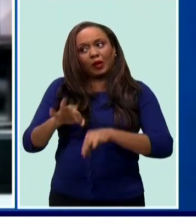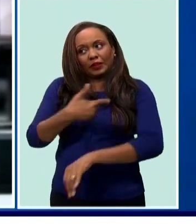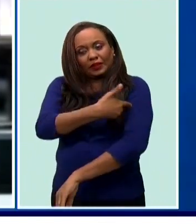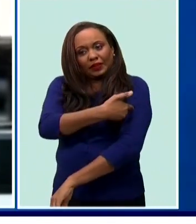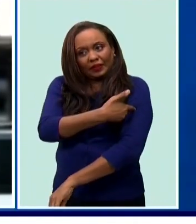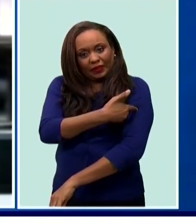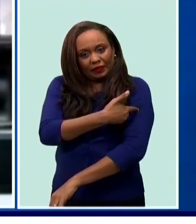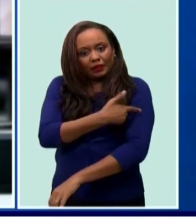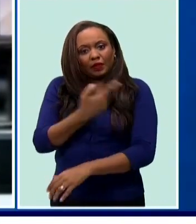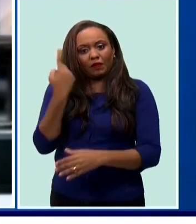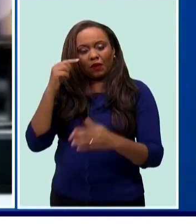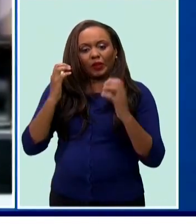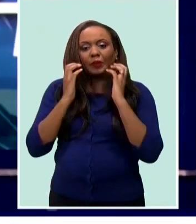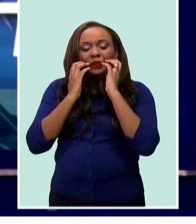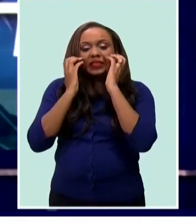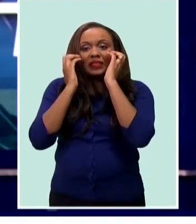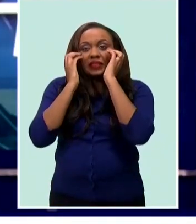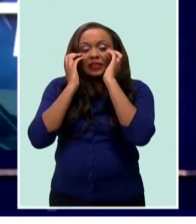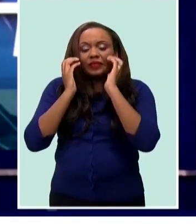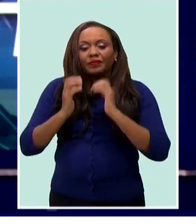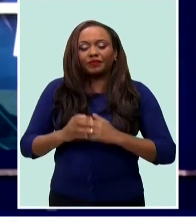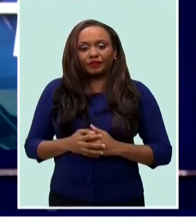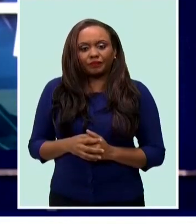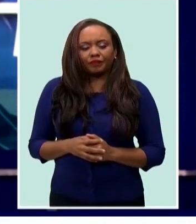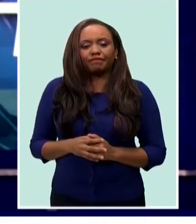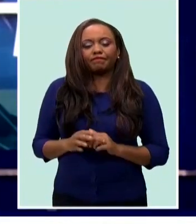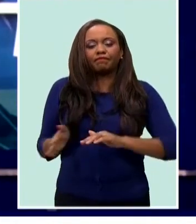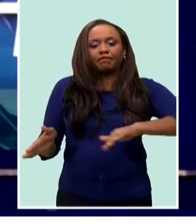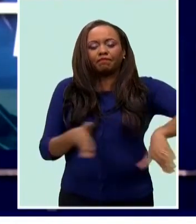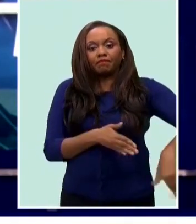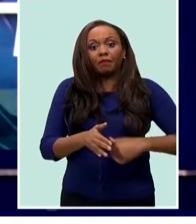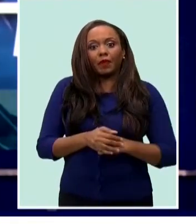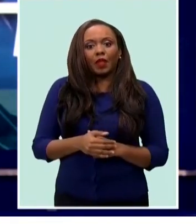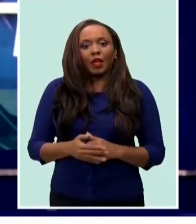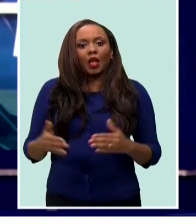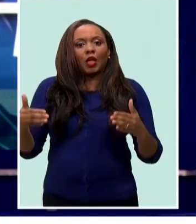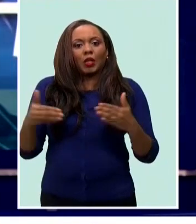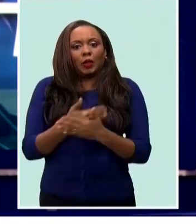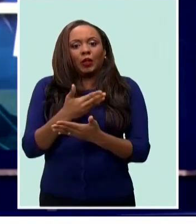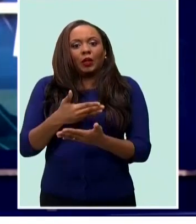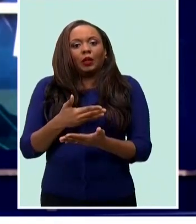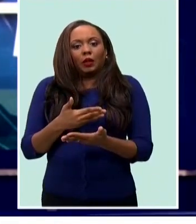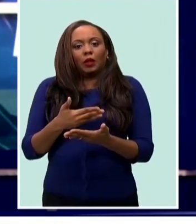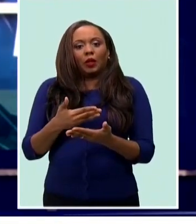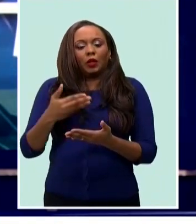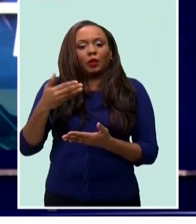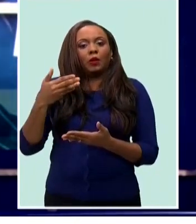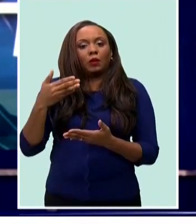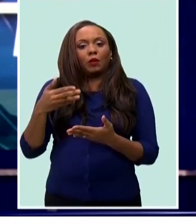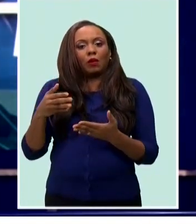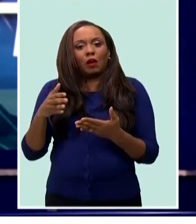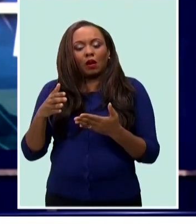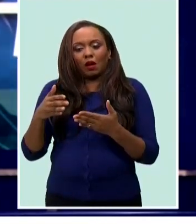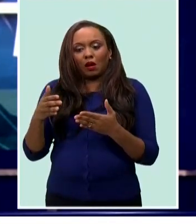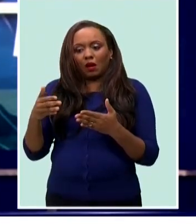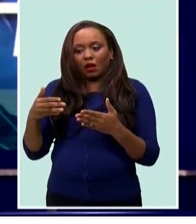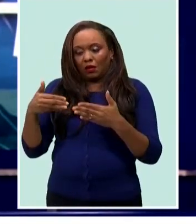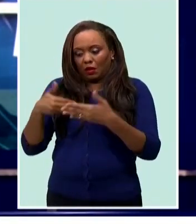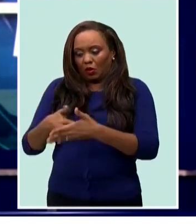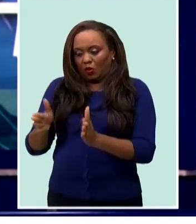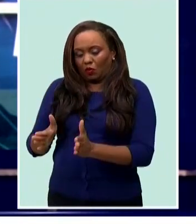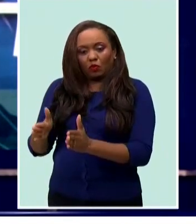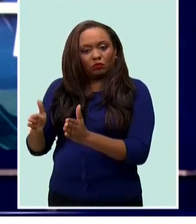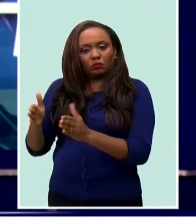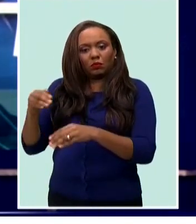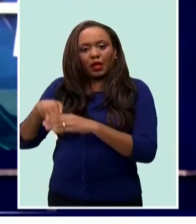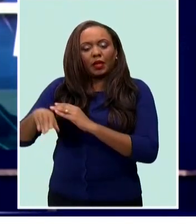vaccinated against measles. Well, a new 27-bed medical unit has been opened over at the psychiatric hospital. It cost